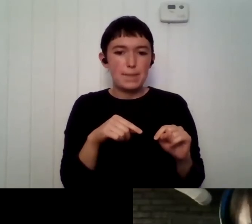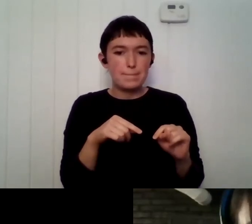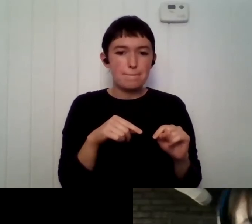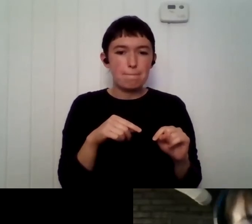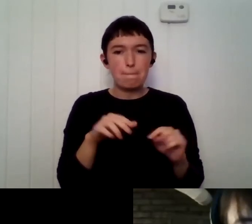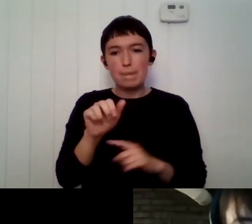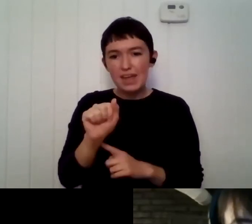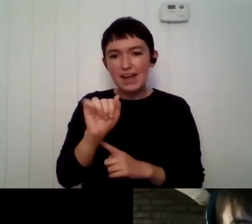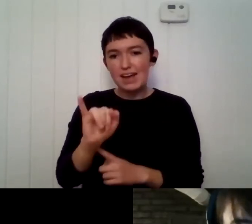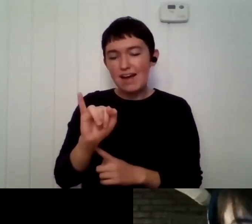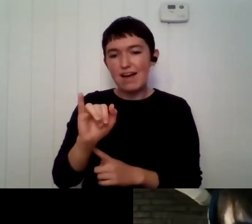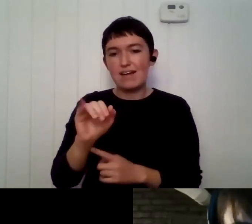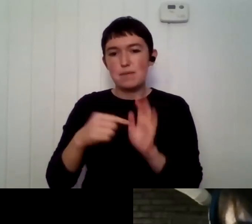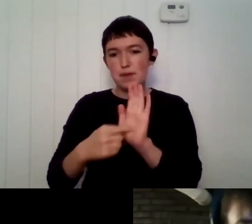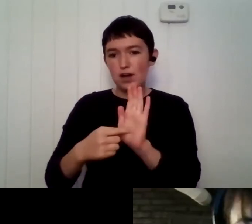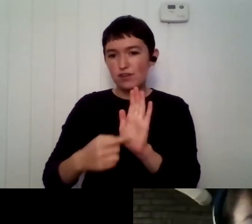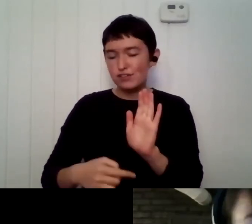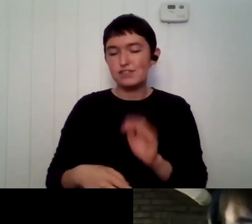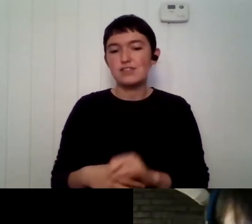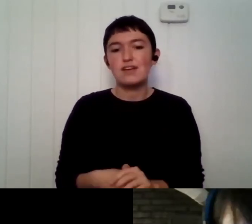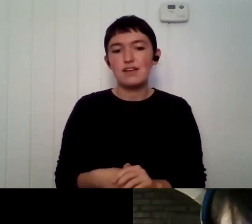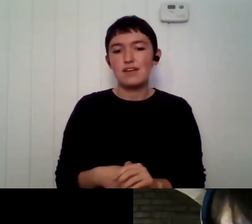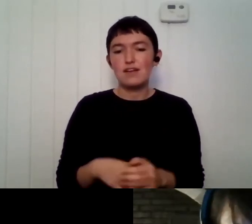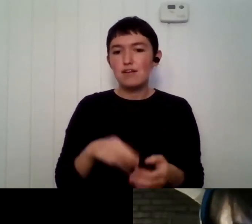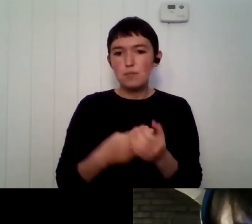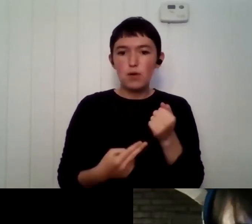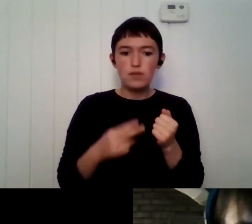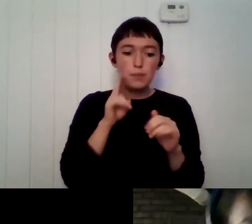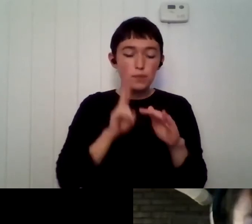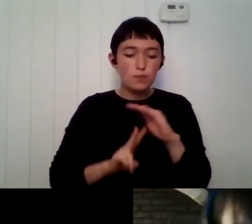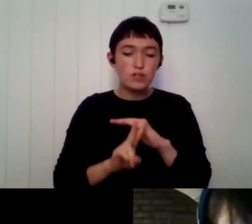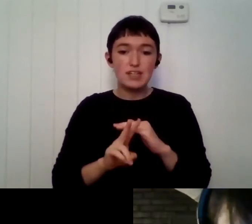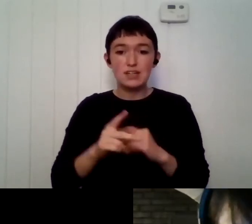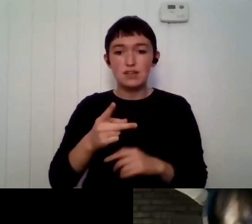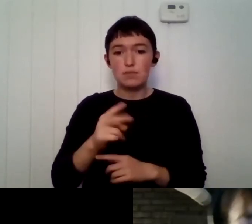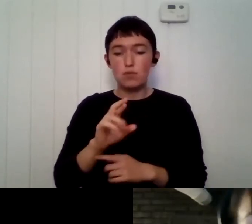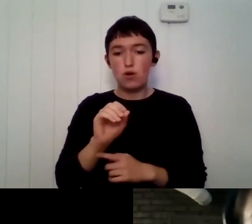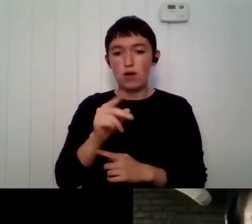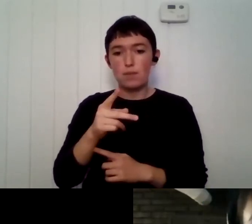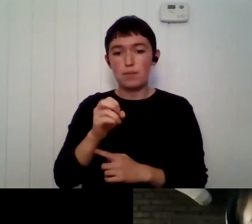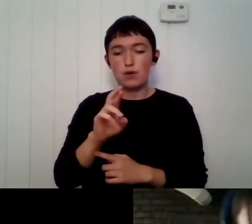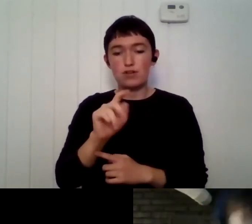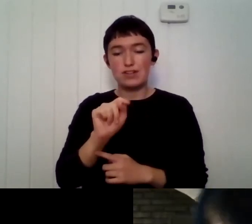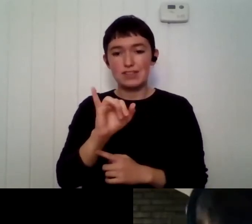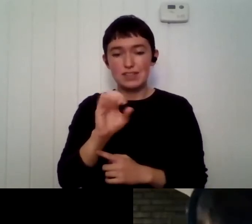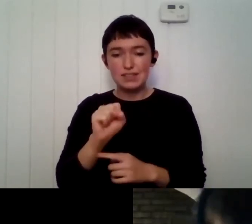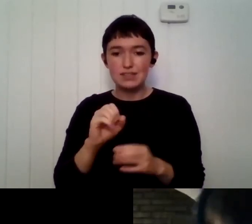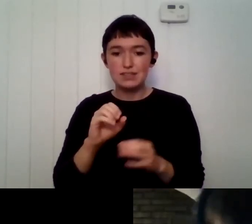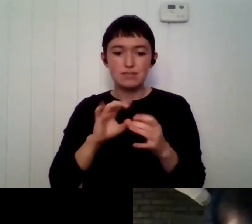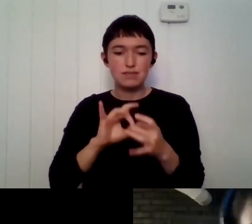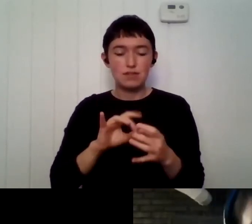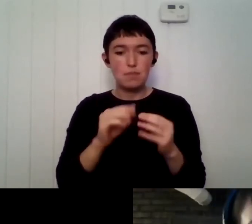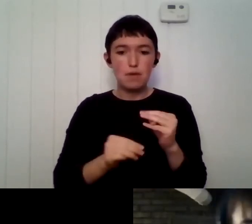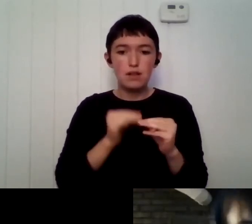AI models in order to both predict properties about molecules, predict new